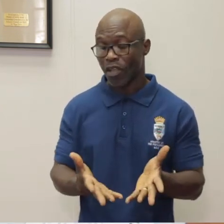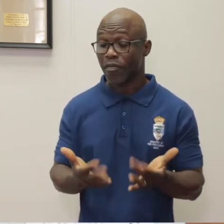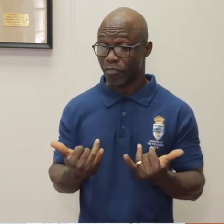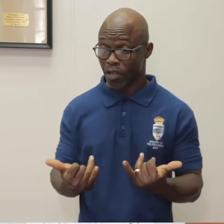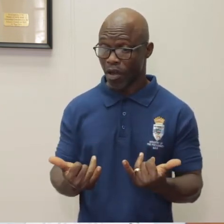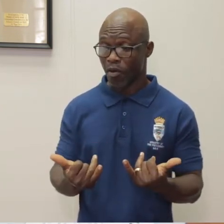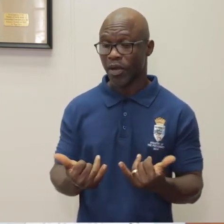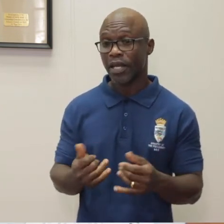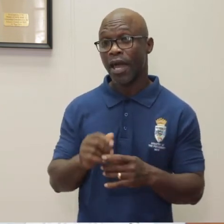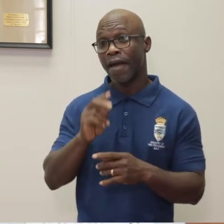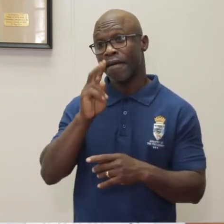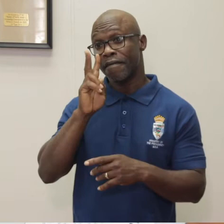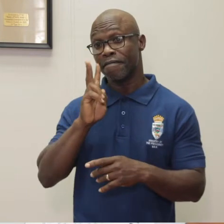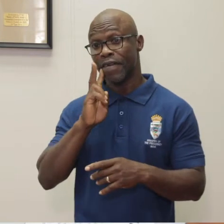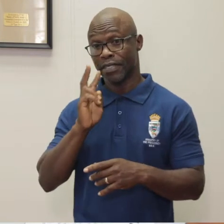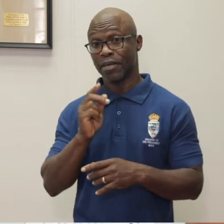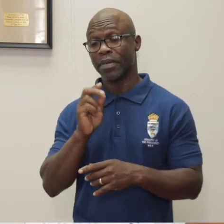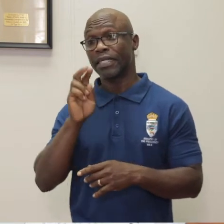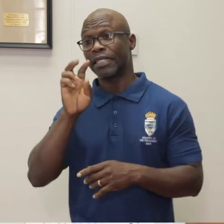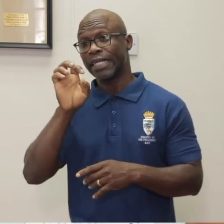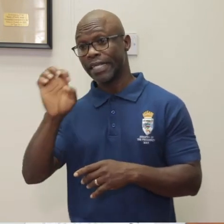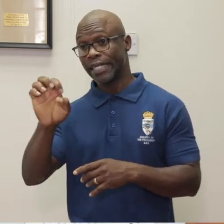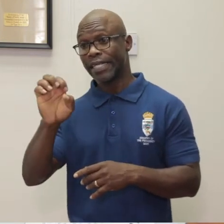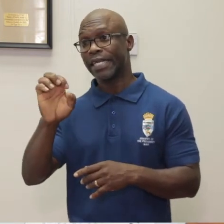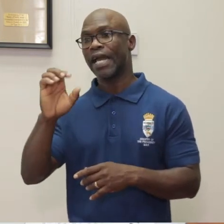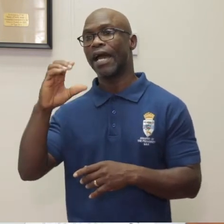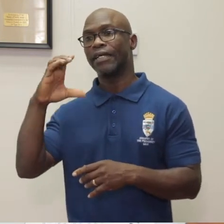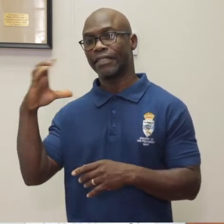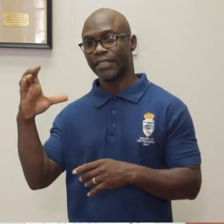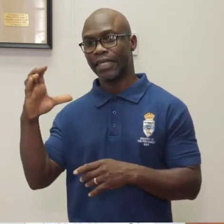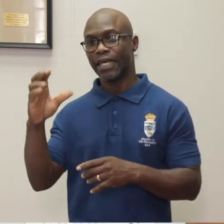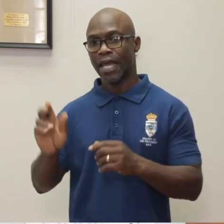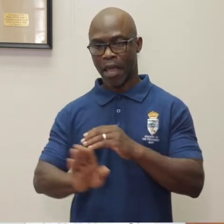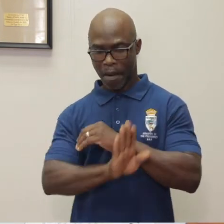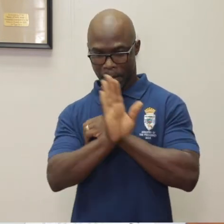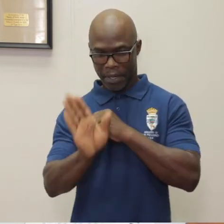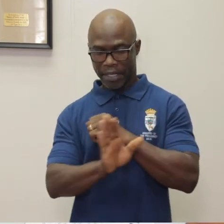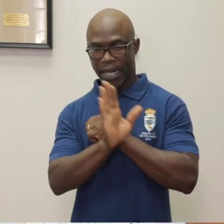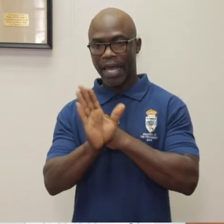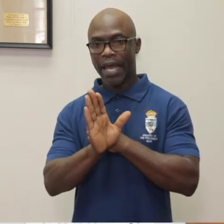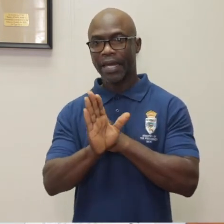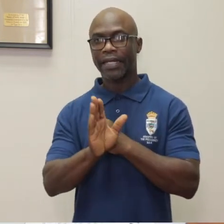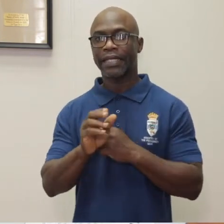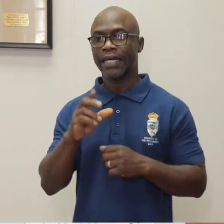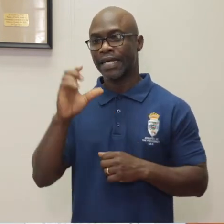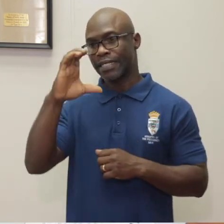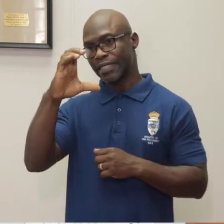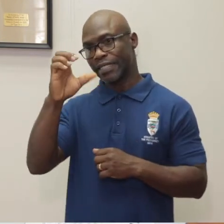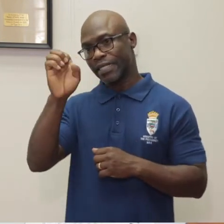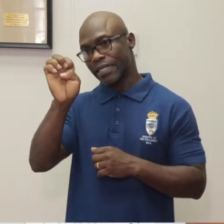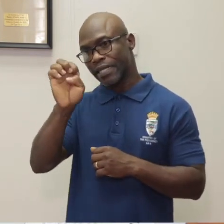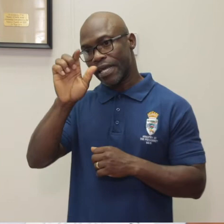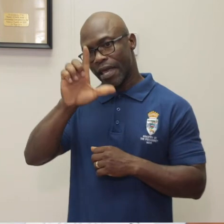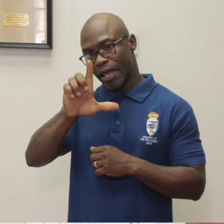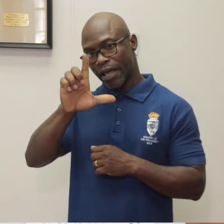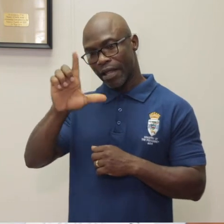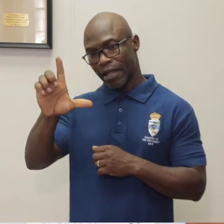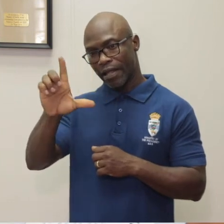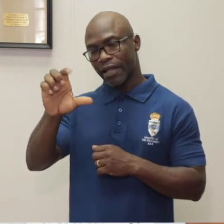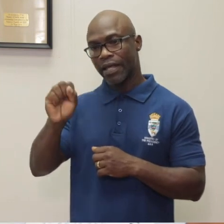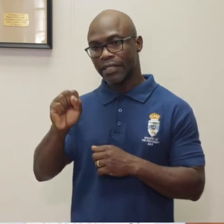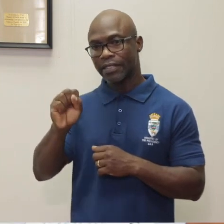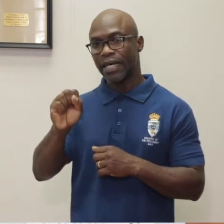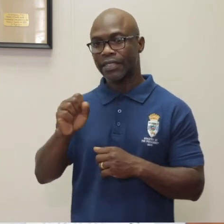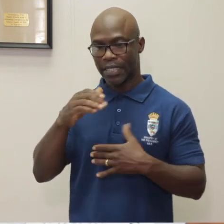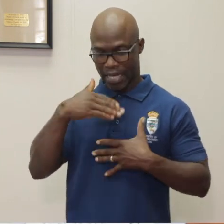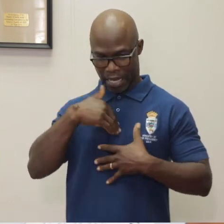C and E help protect cells from oxidative stress. And in Guyana, some common